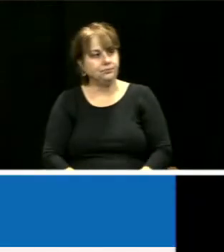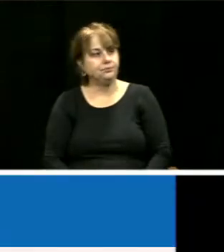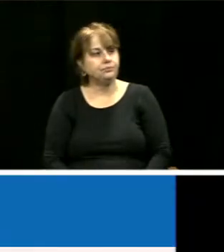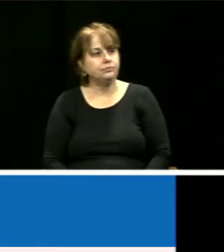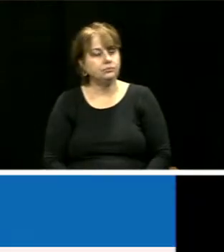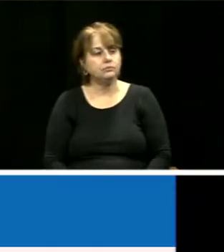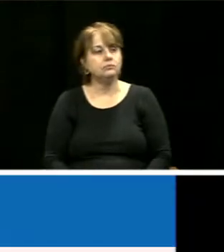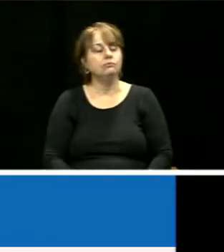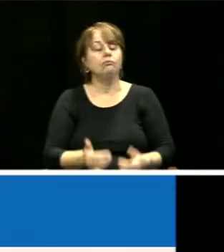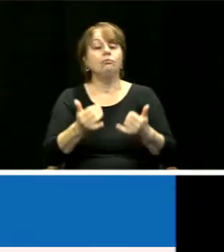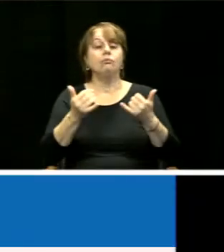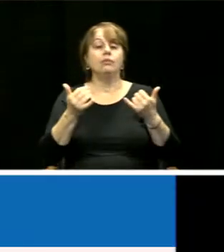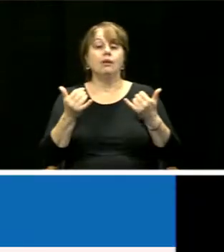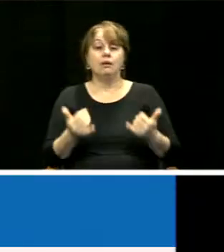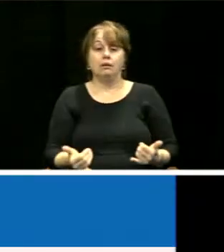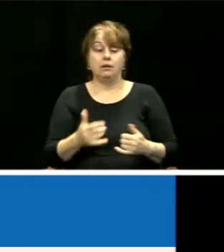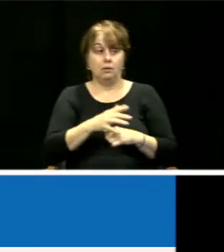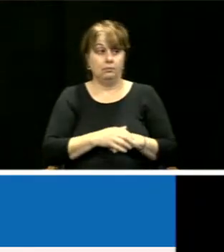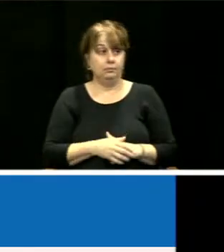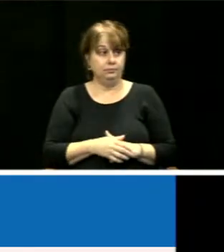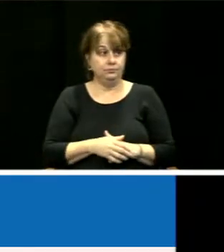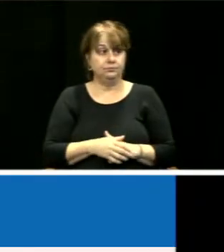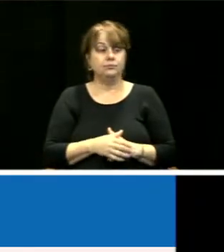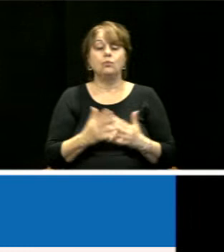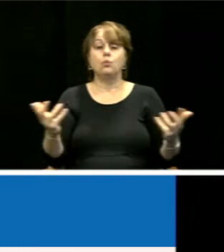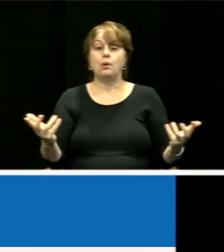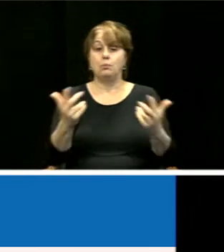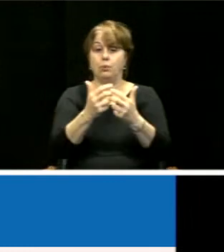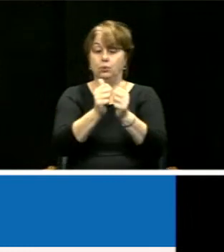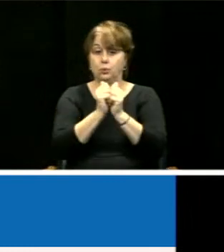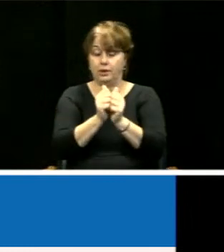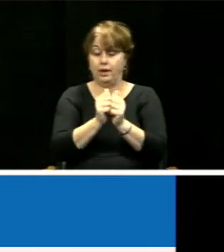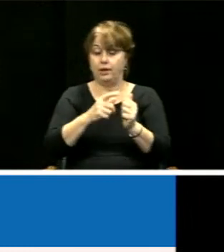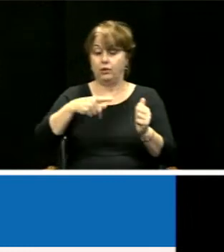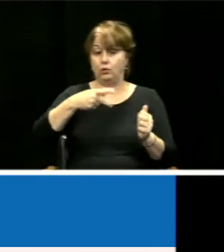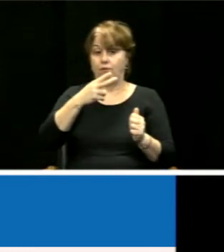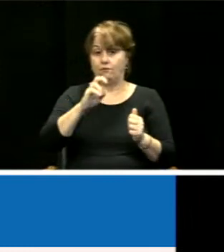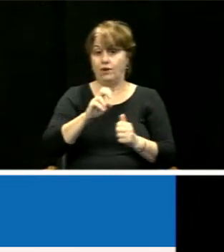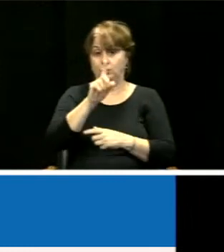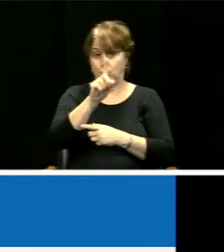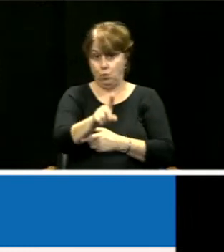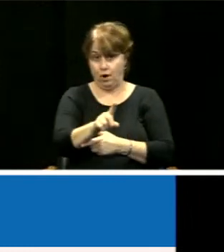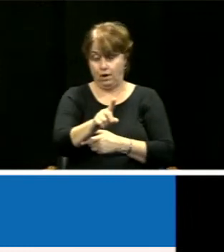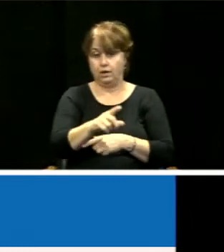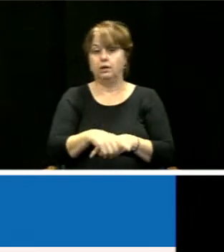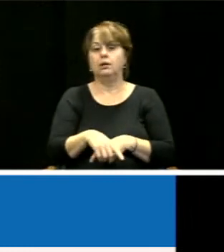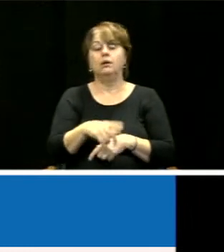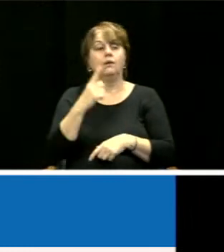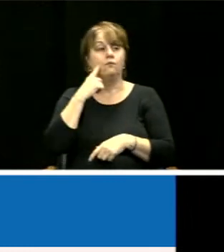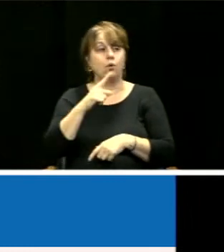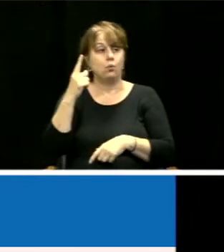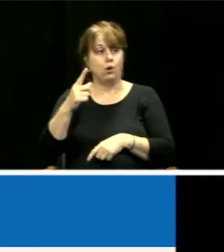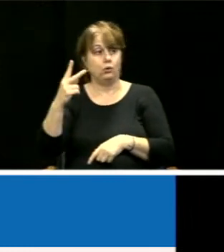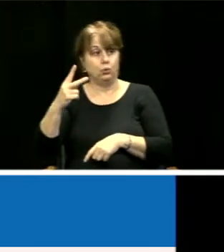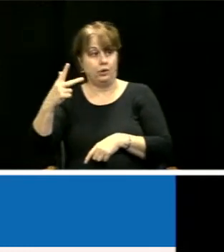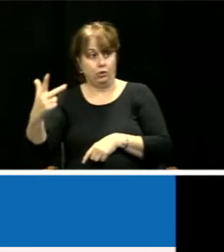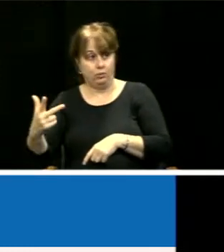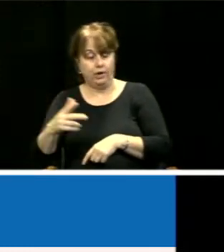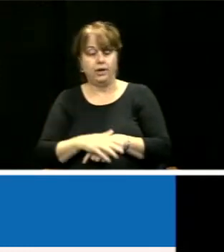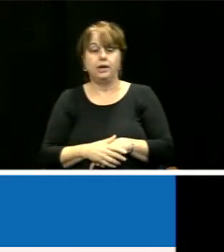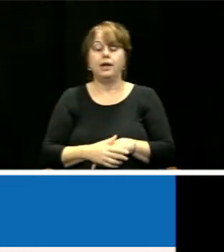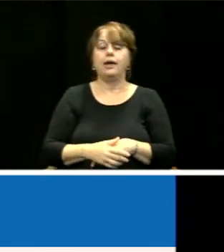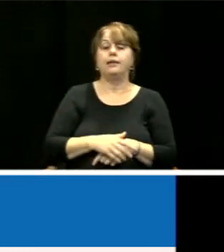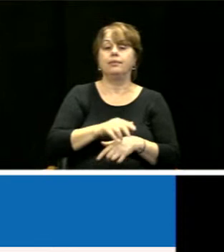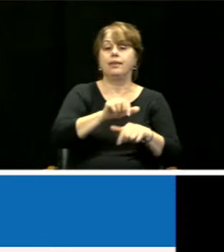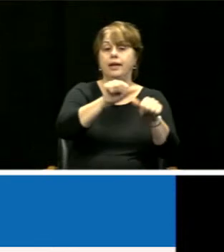So then we did take and put together the phase 1, which is areas 1, 2, and 3, and then the phase 2, which is